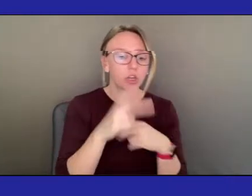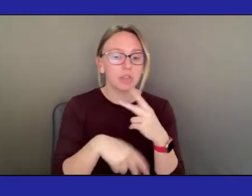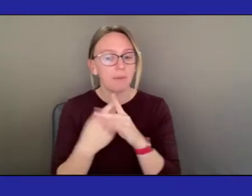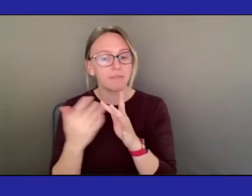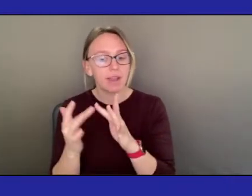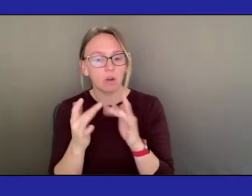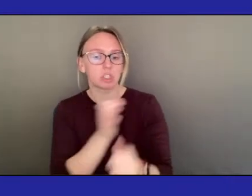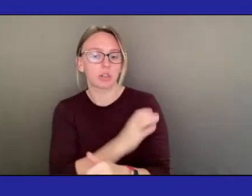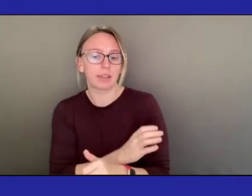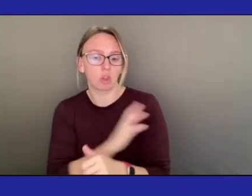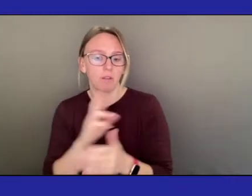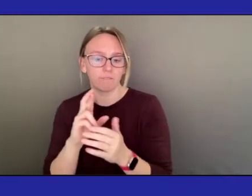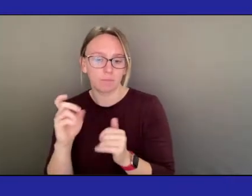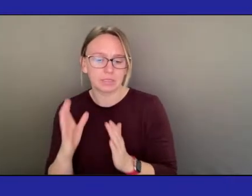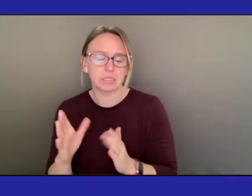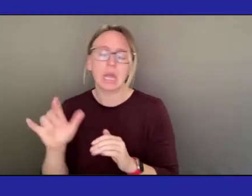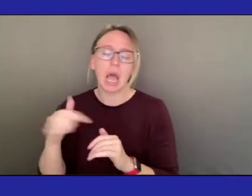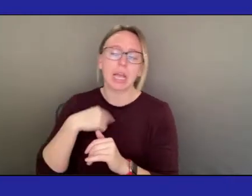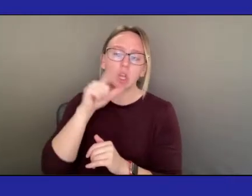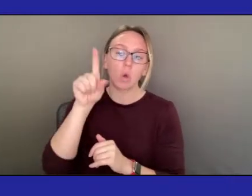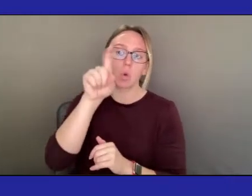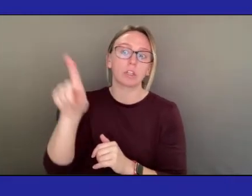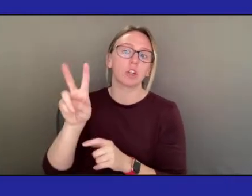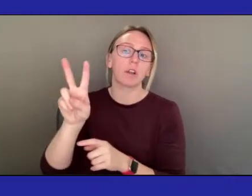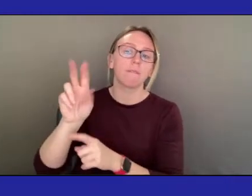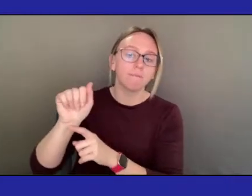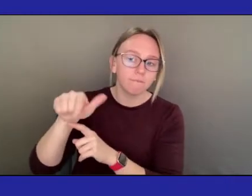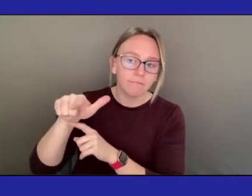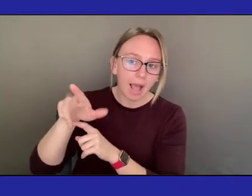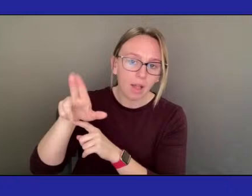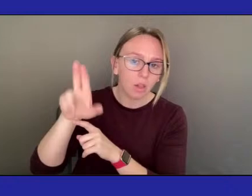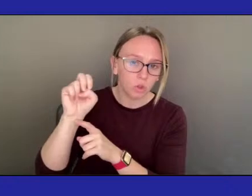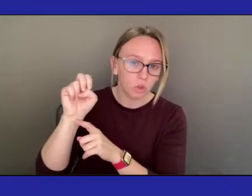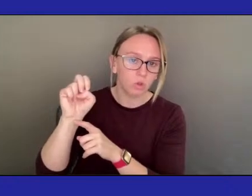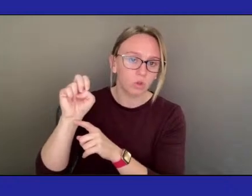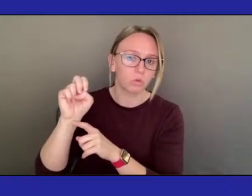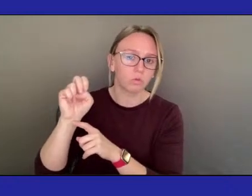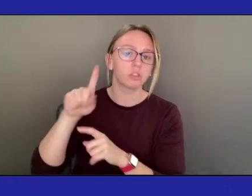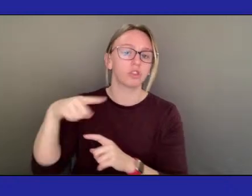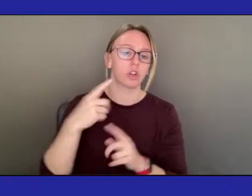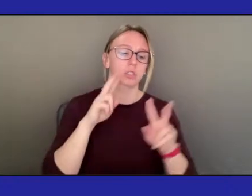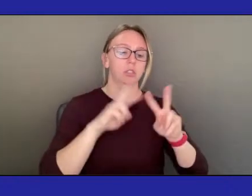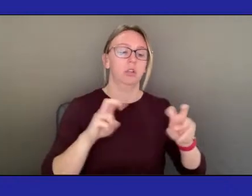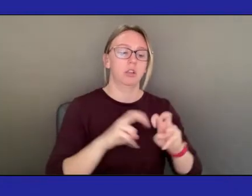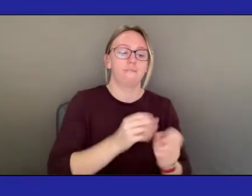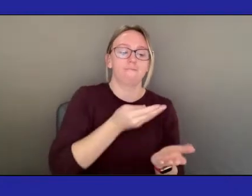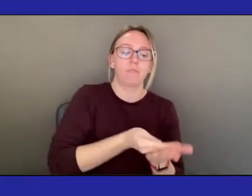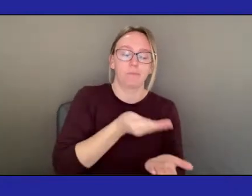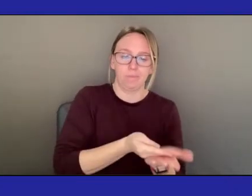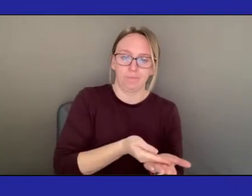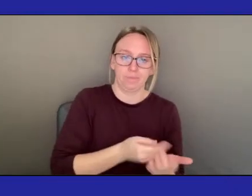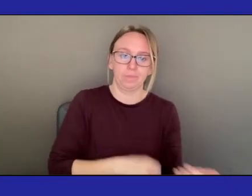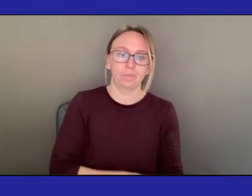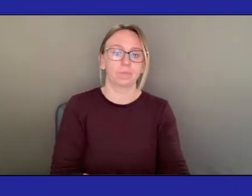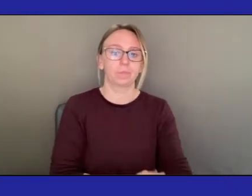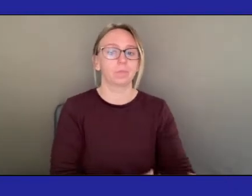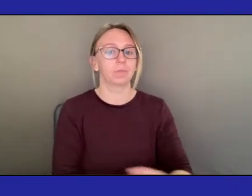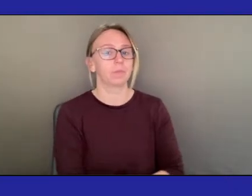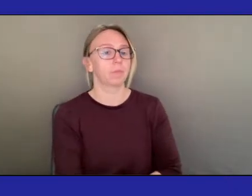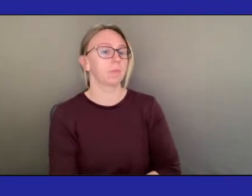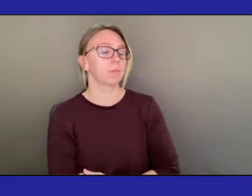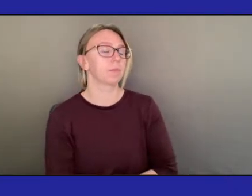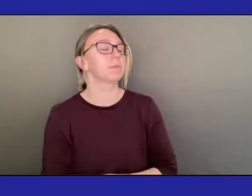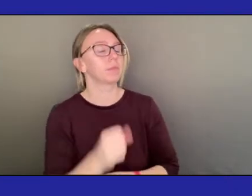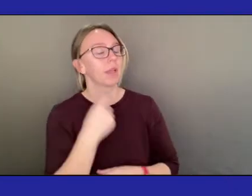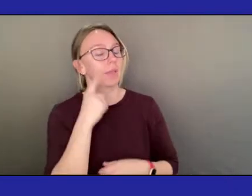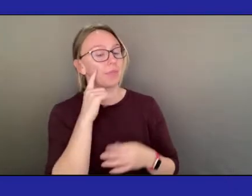Not that I question the value. I'm just looking at the financial side of it. Yeah, so I think the financial side is